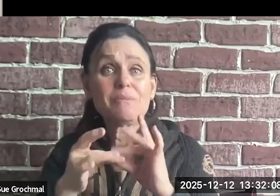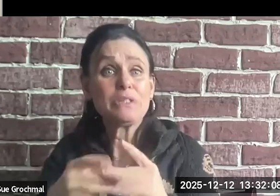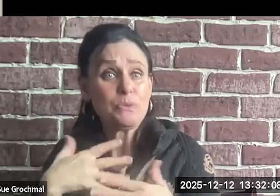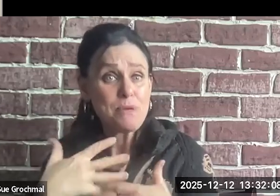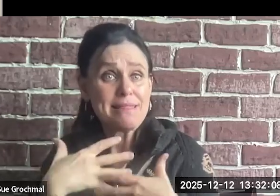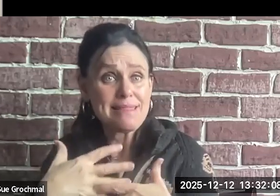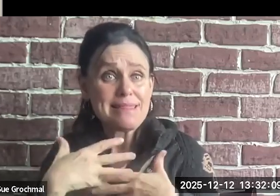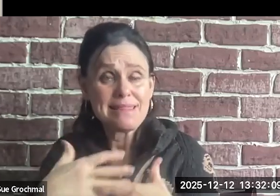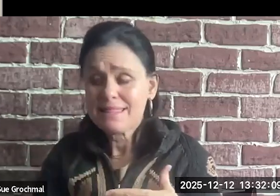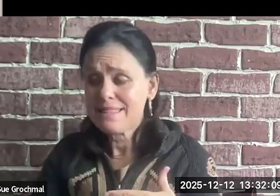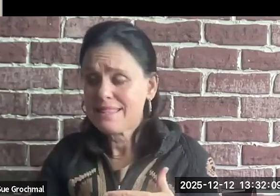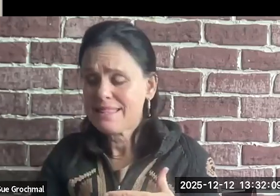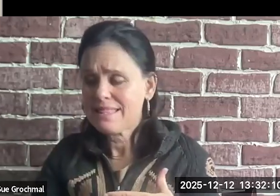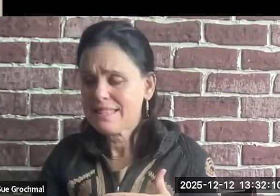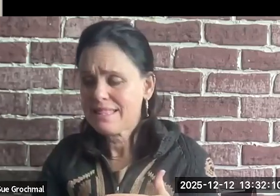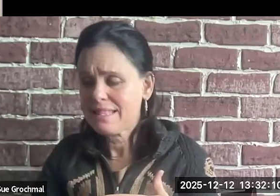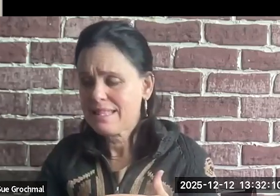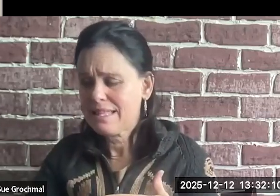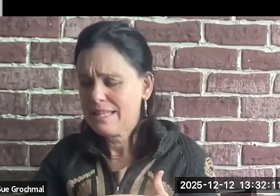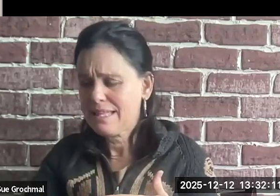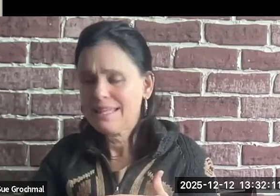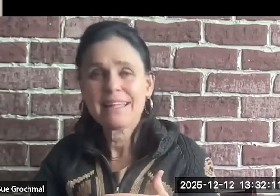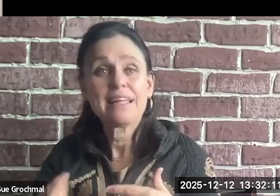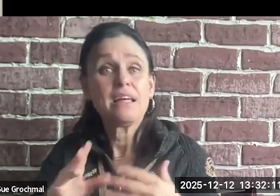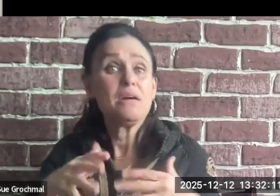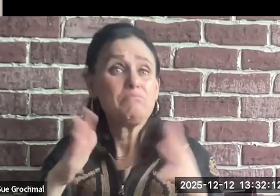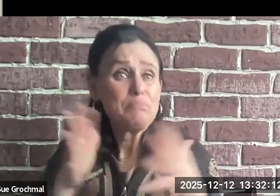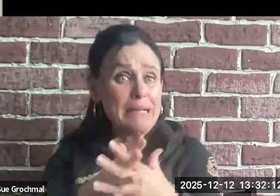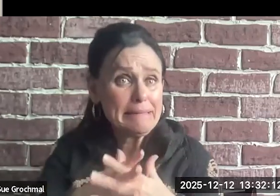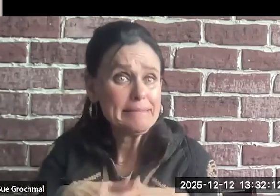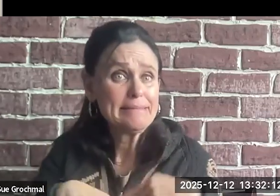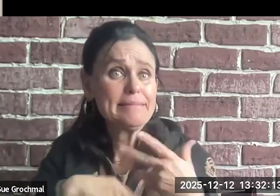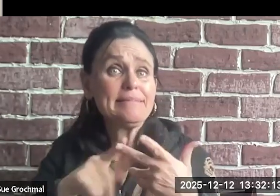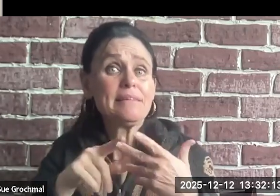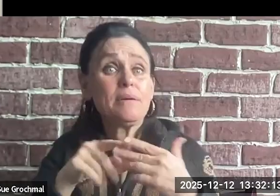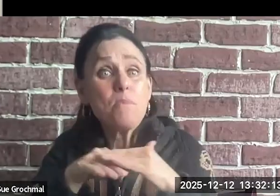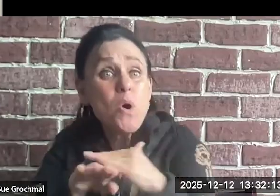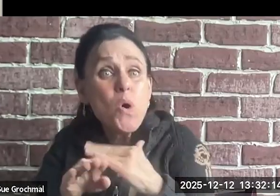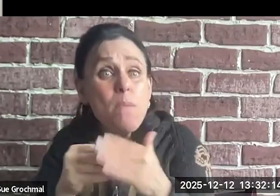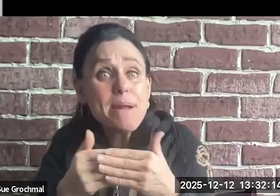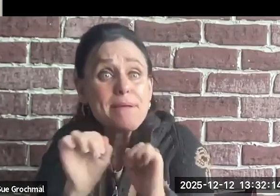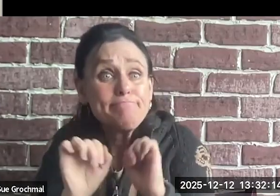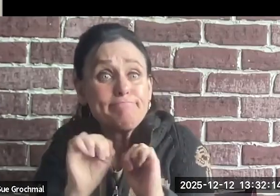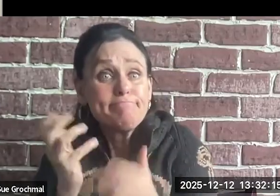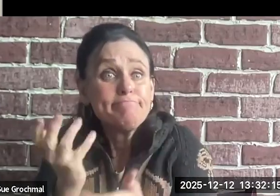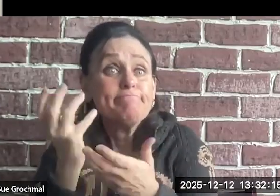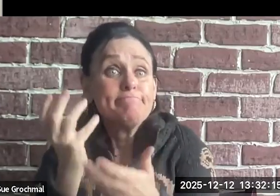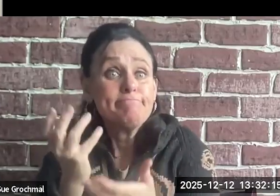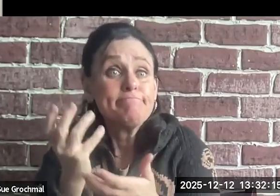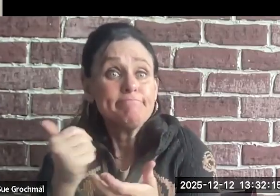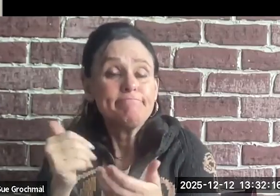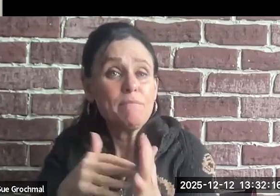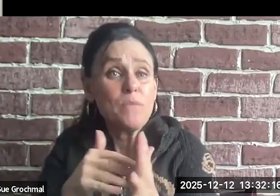breathing. It can also be, you know, pregnancy, it can be newborns, it can be, of